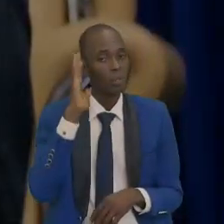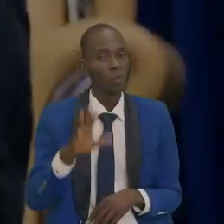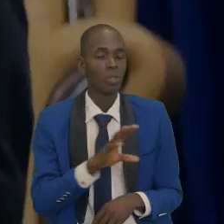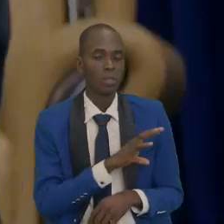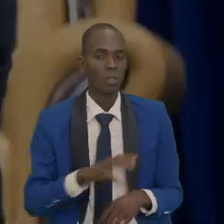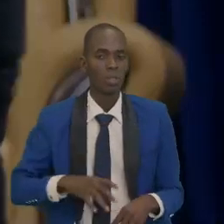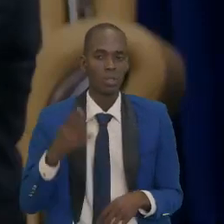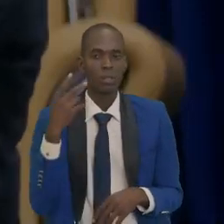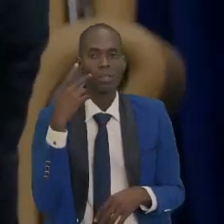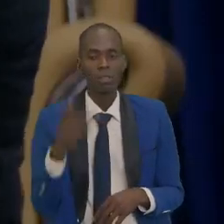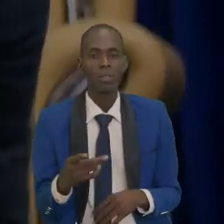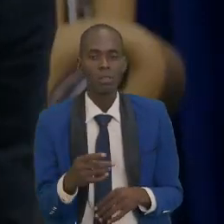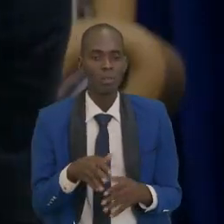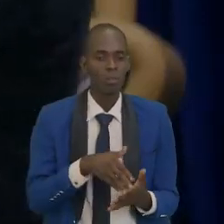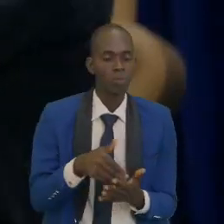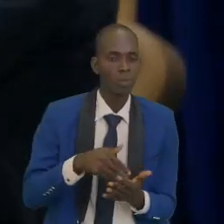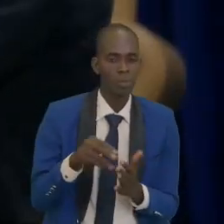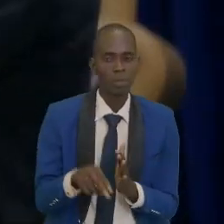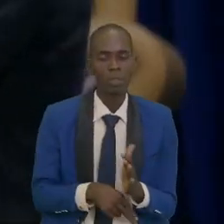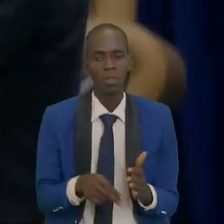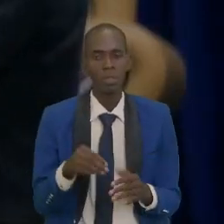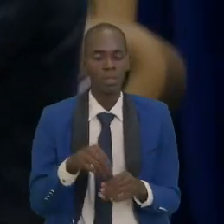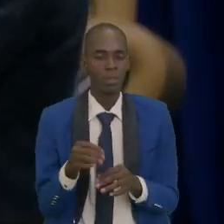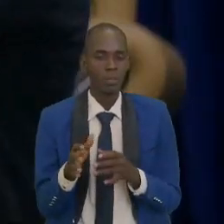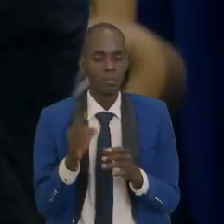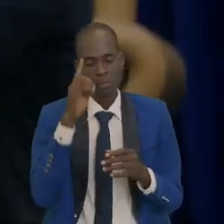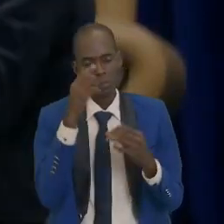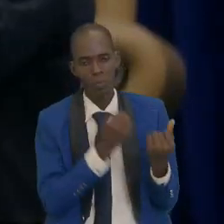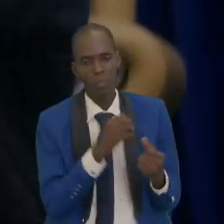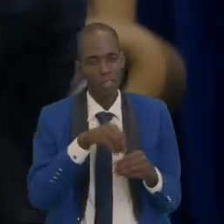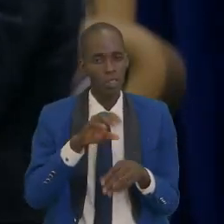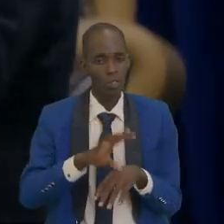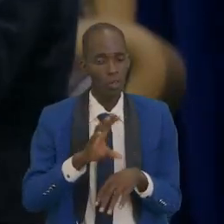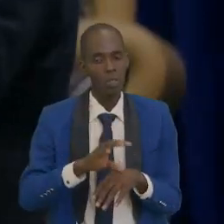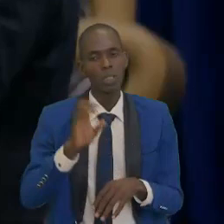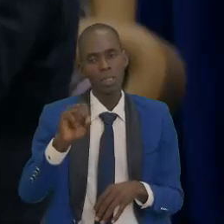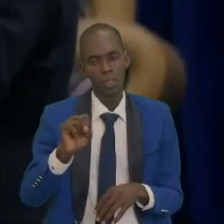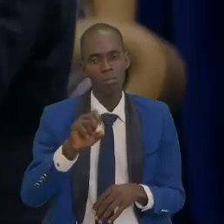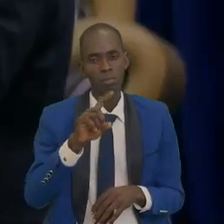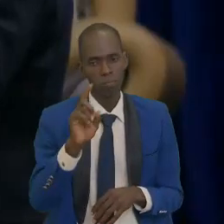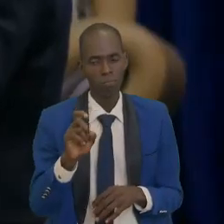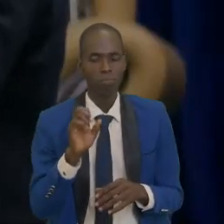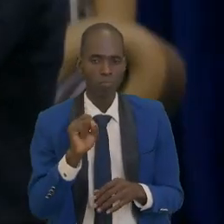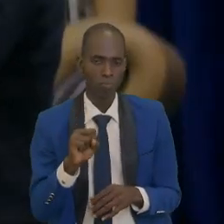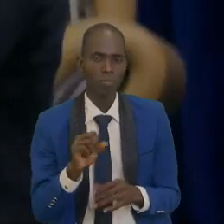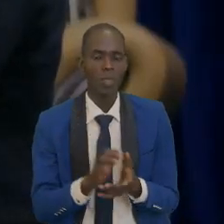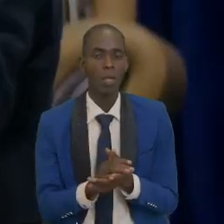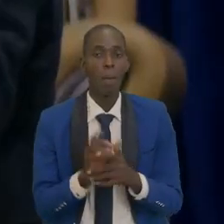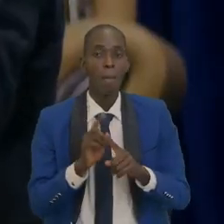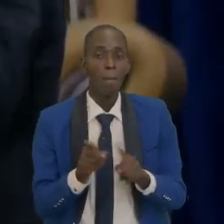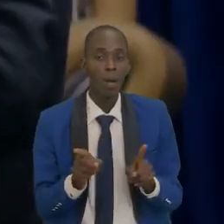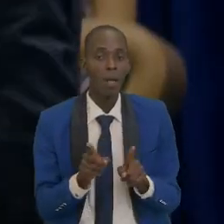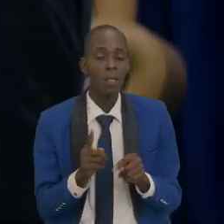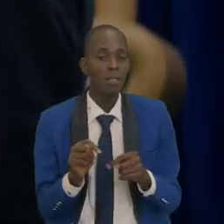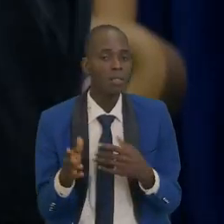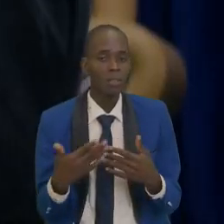yes but but seeing that matters that he wants